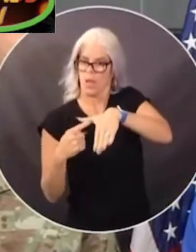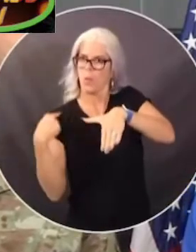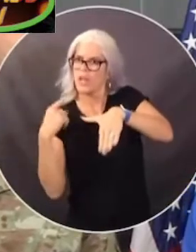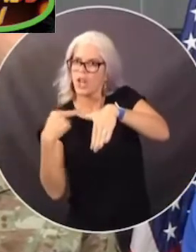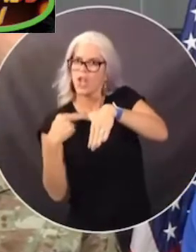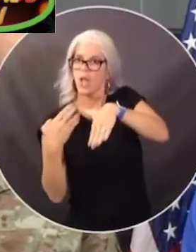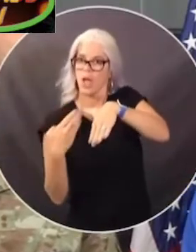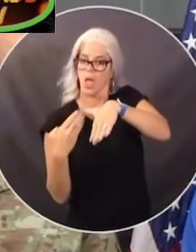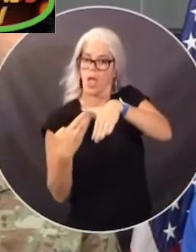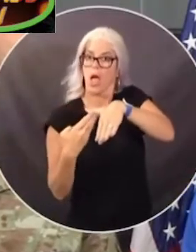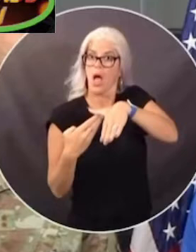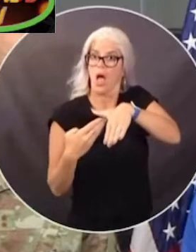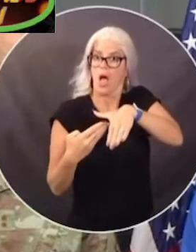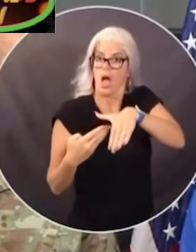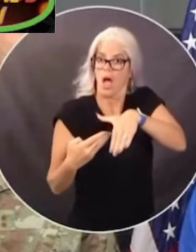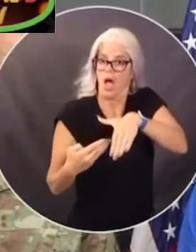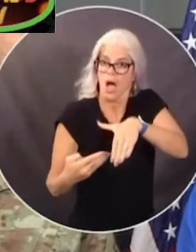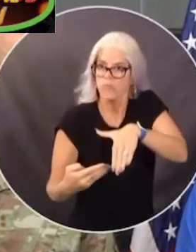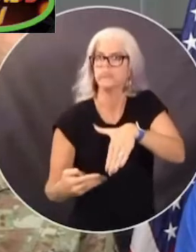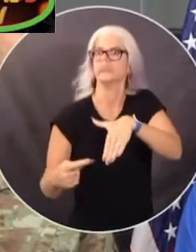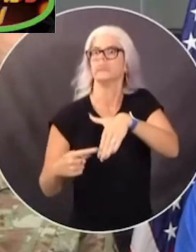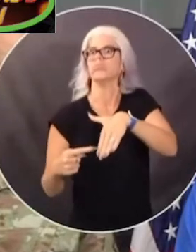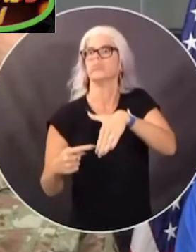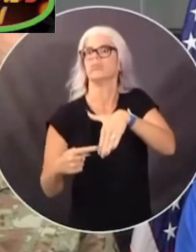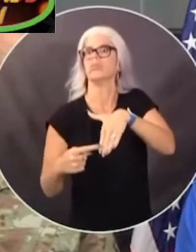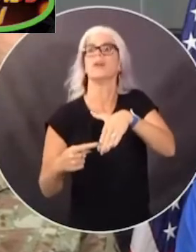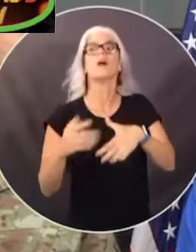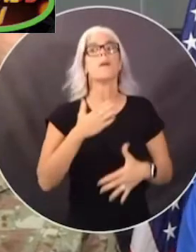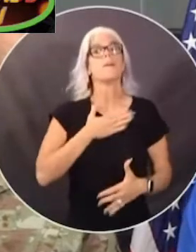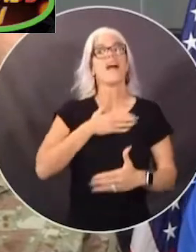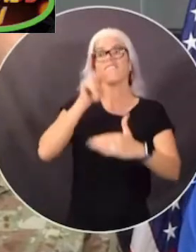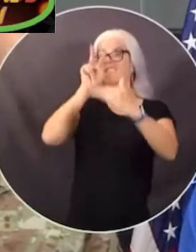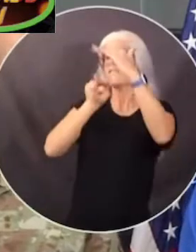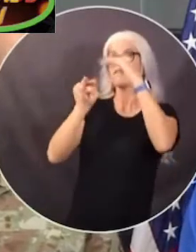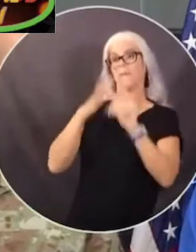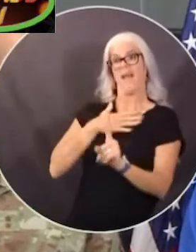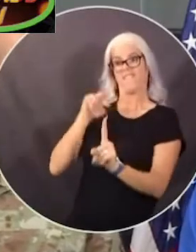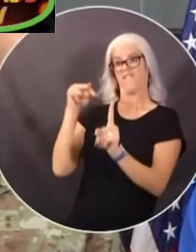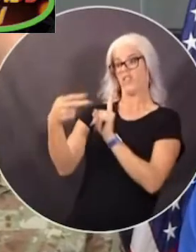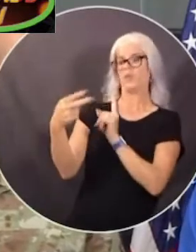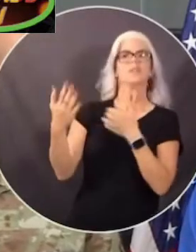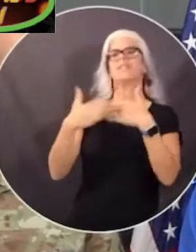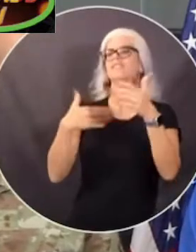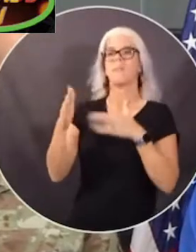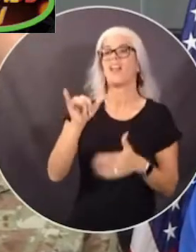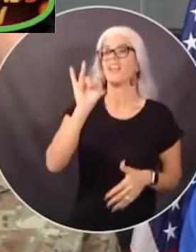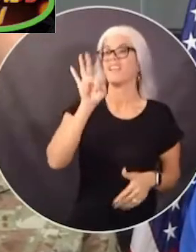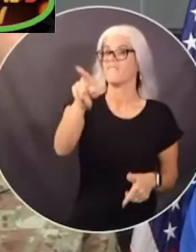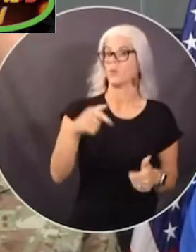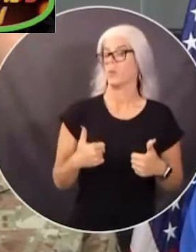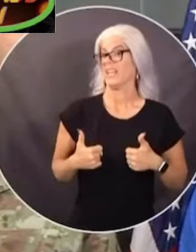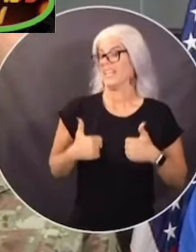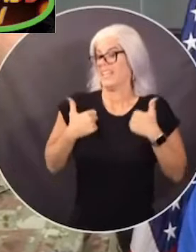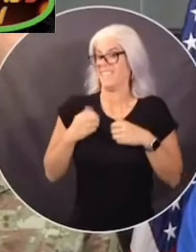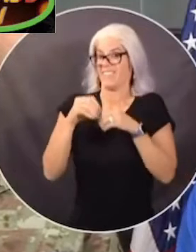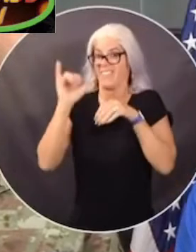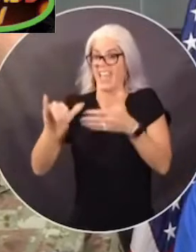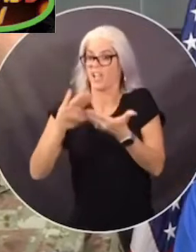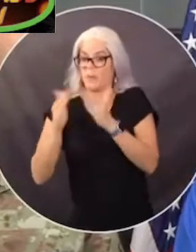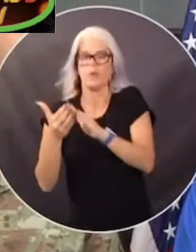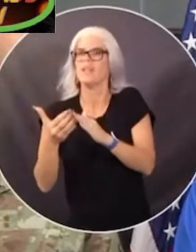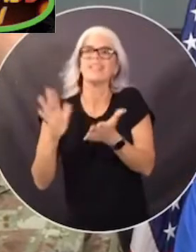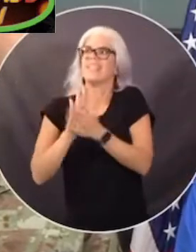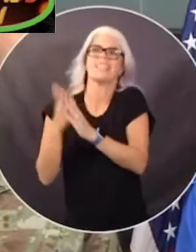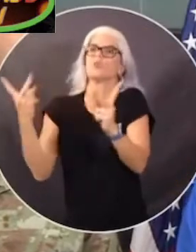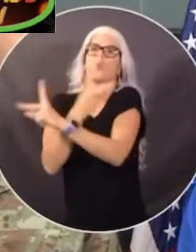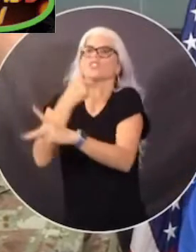Of course, it's gone down. You know, my view on that is wherever it hits, if you're in that community, it's probably worst case scenario for you. So I don't necessarily use those. But when it was